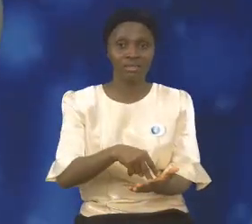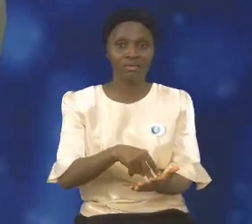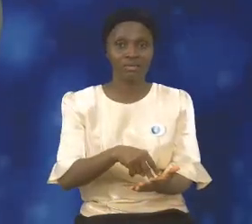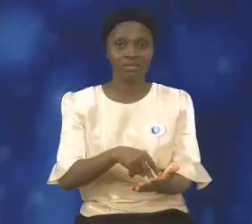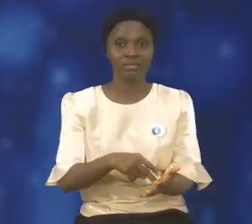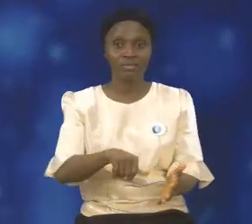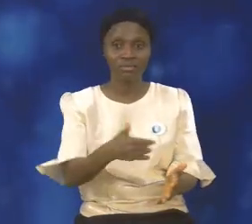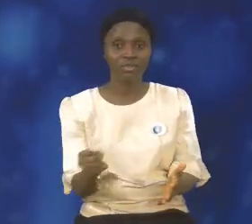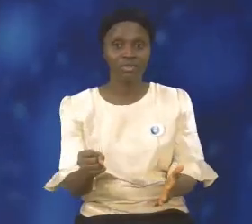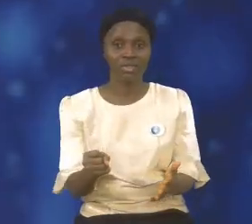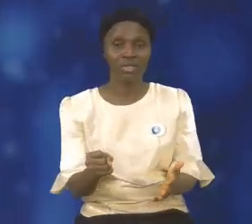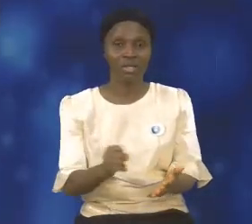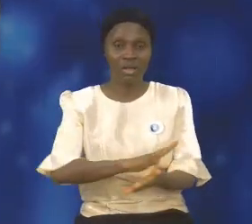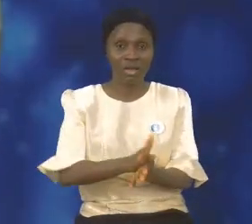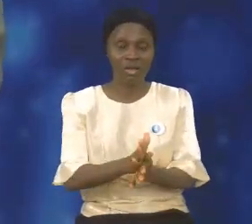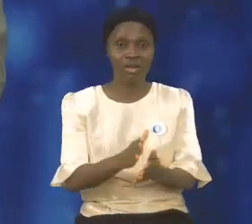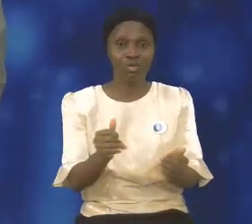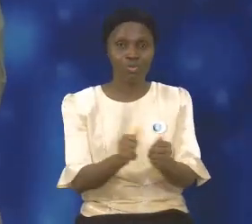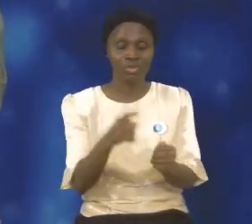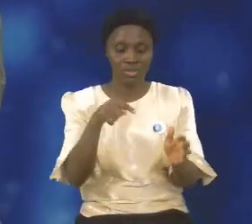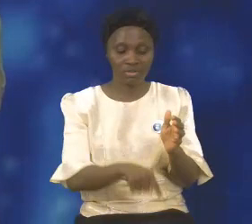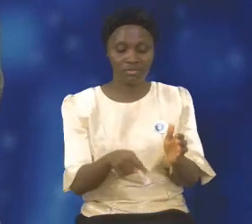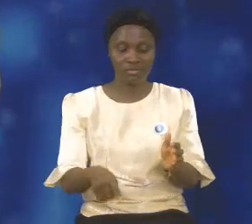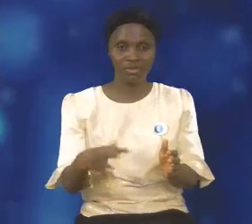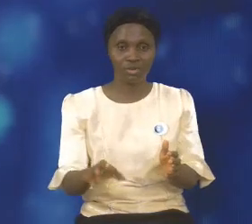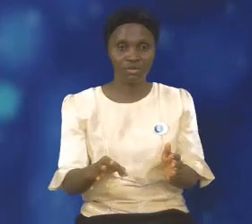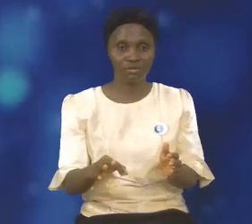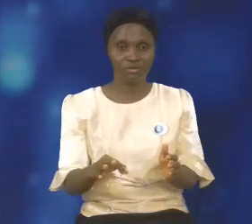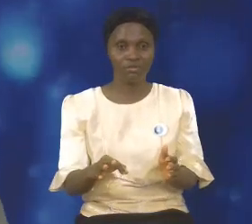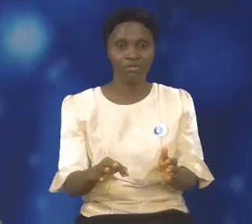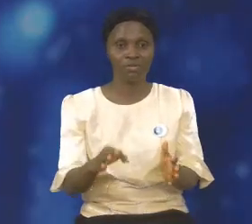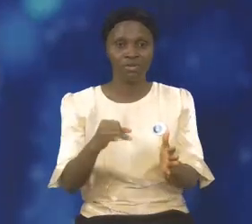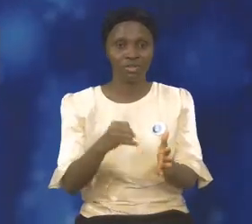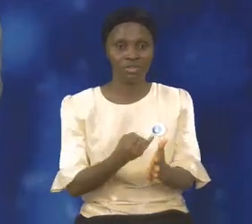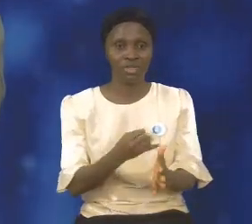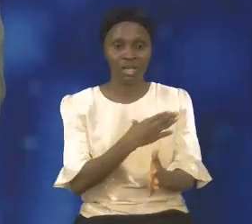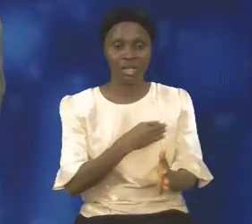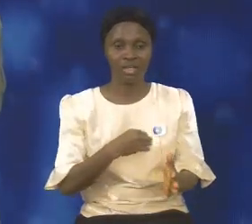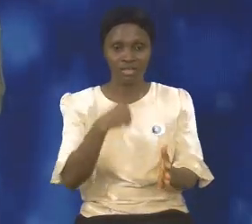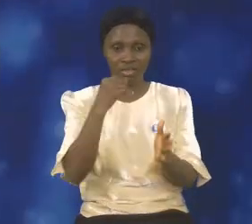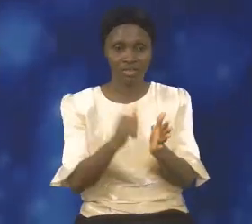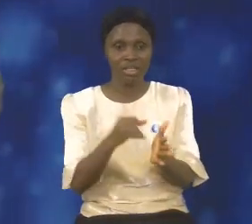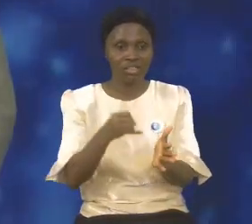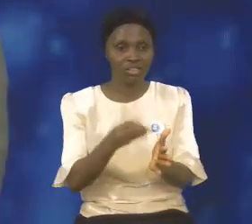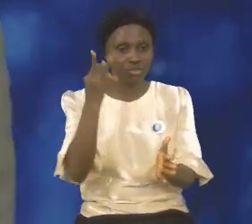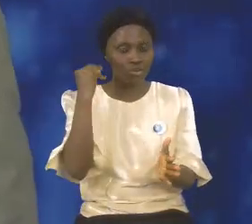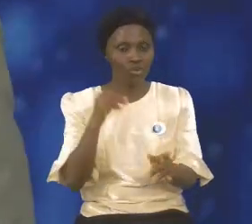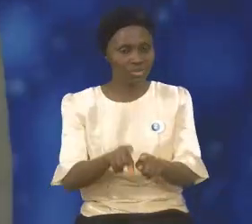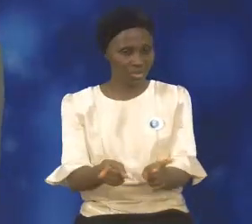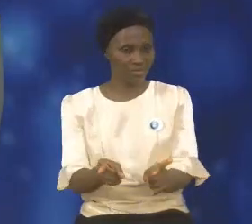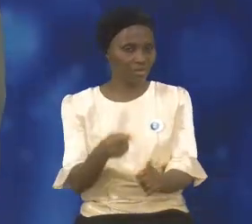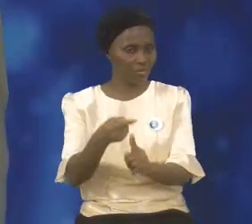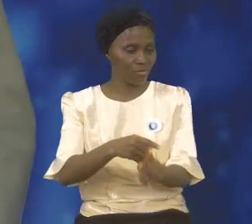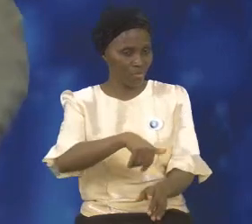the feet of it. And then it says, and it was diverse, different from